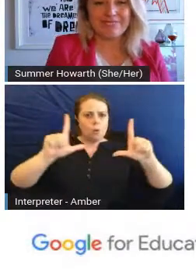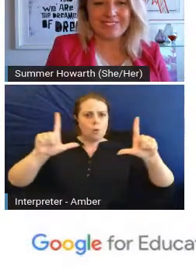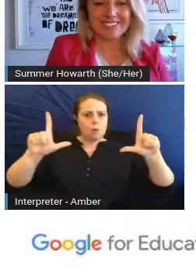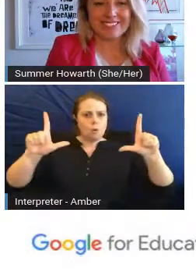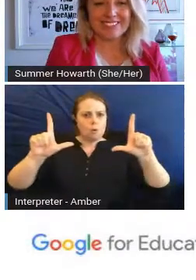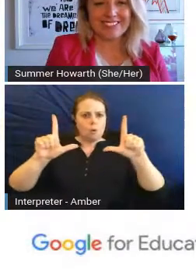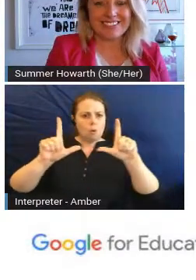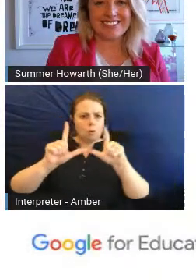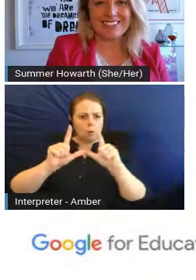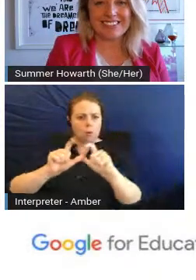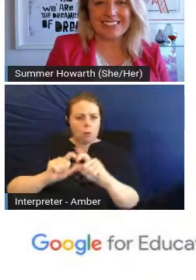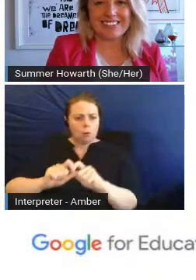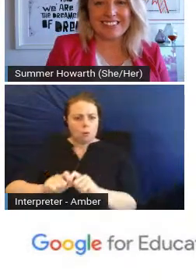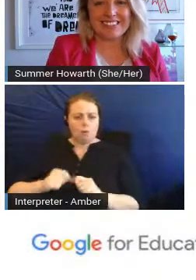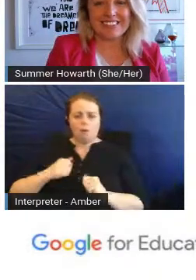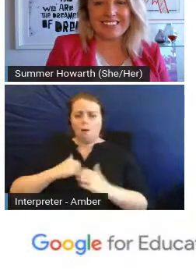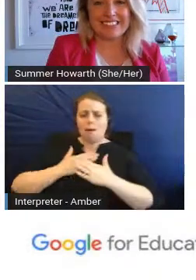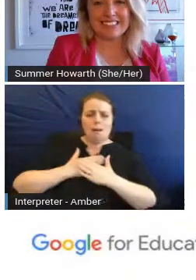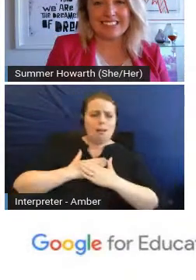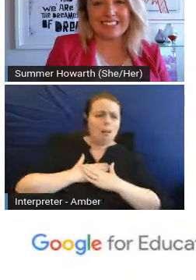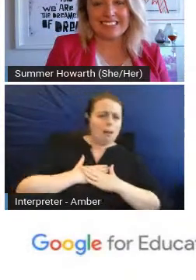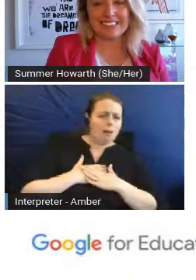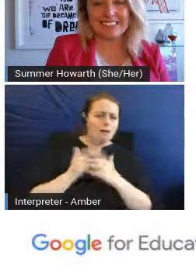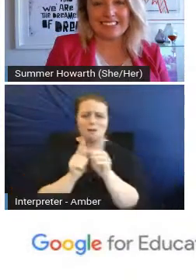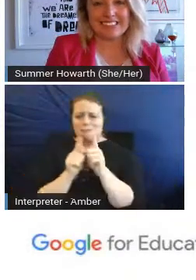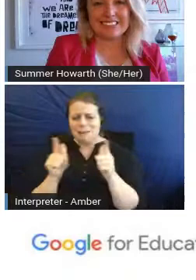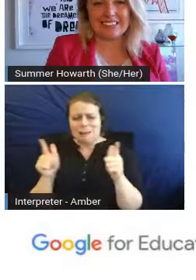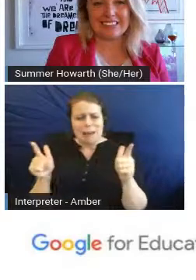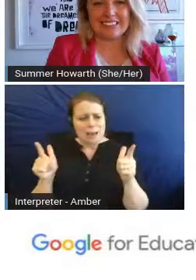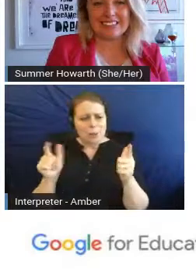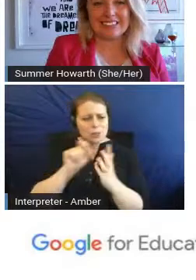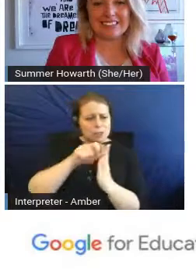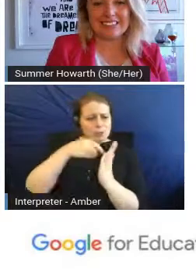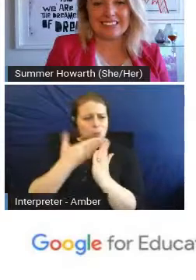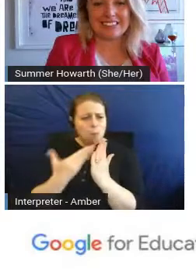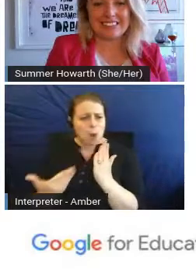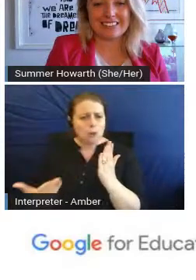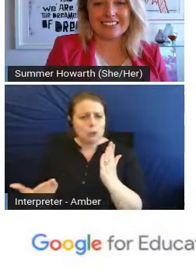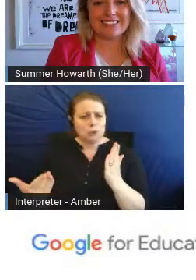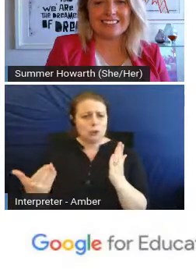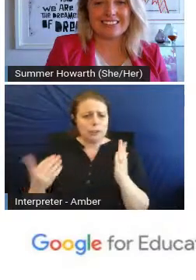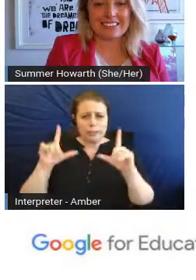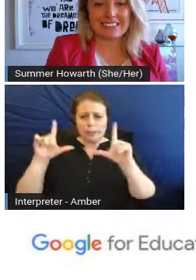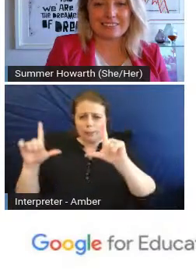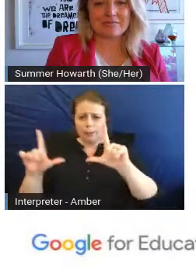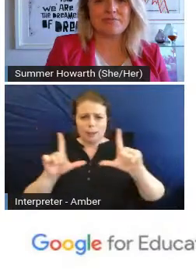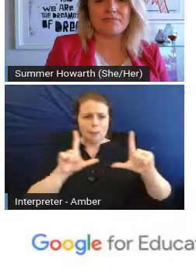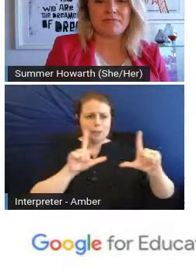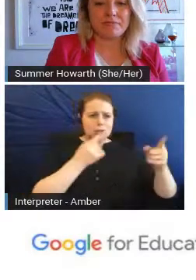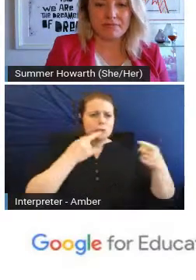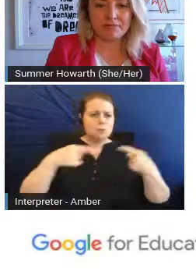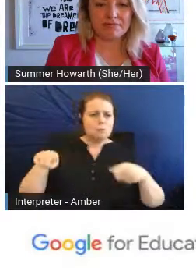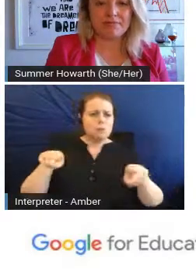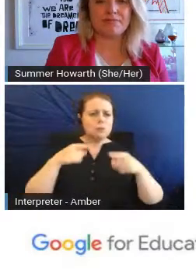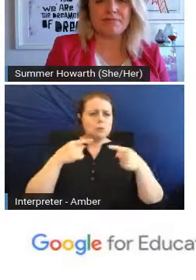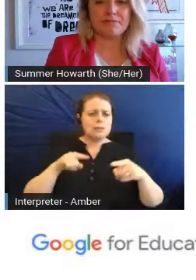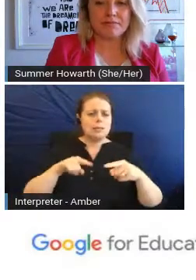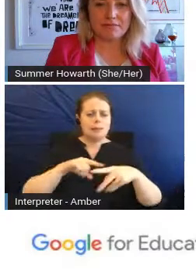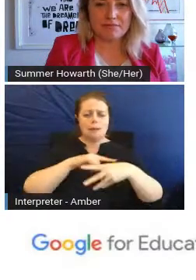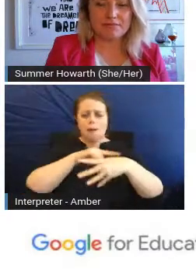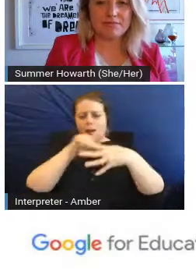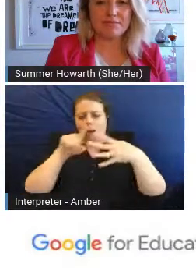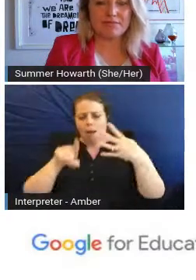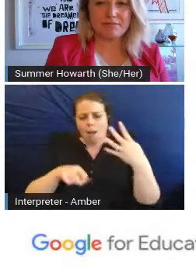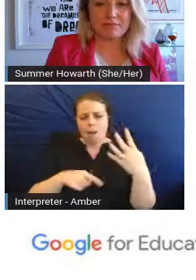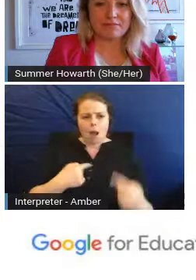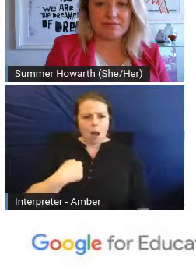the language, the poetry, you know, the imagery, the music, all of the pieces that I